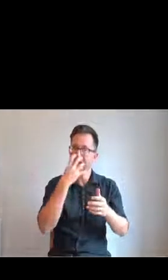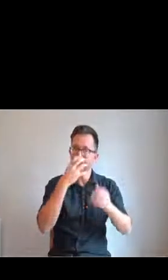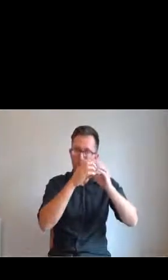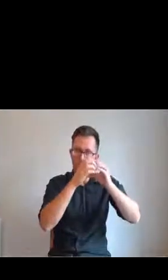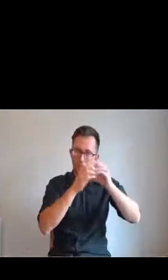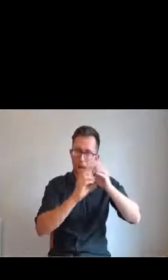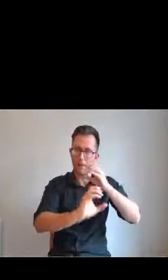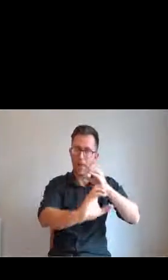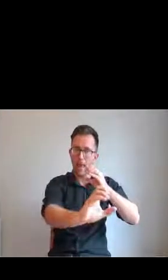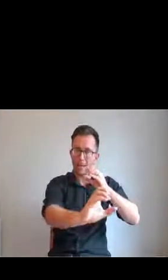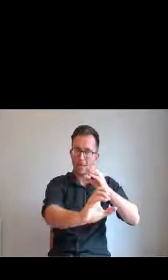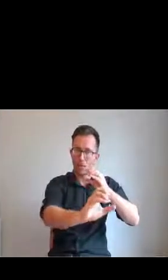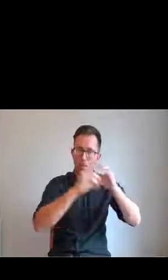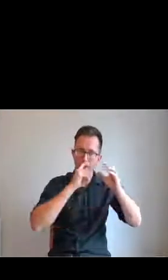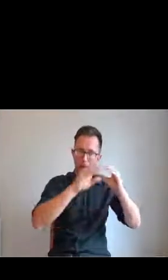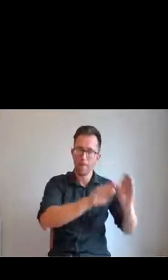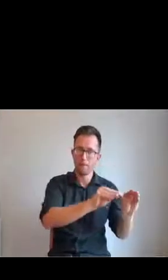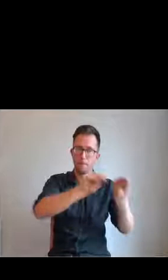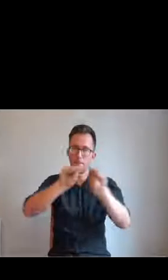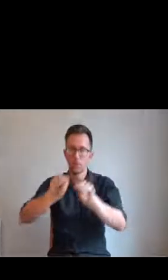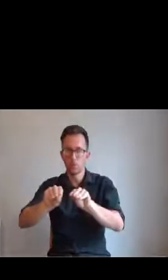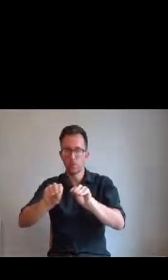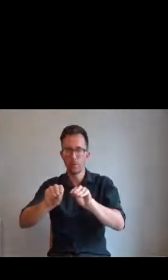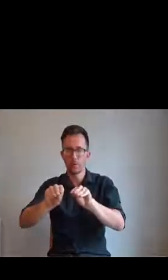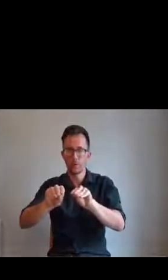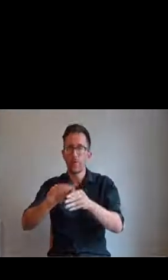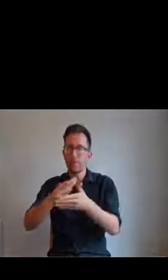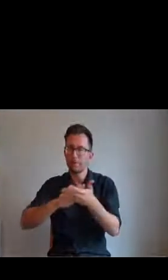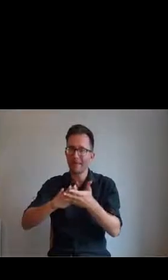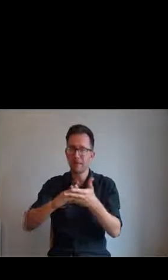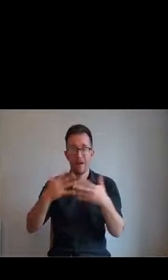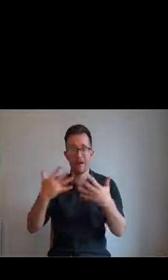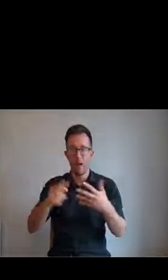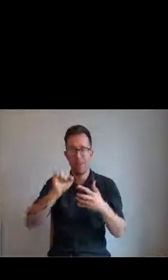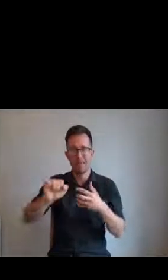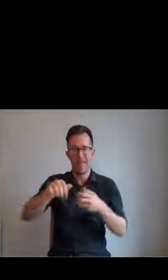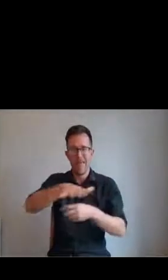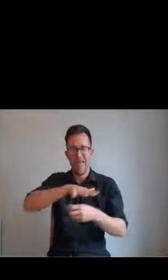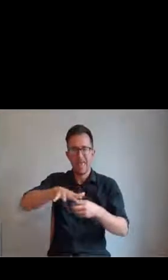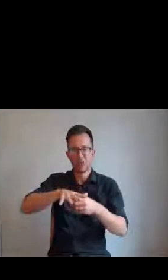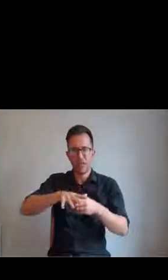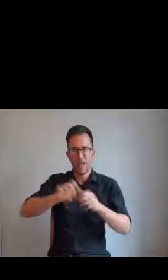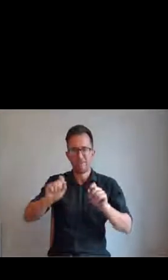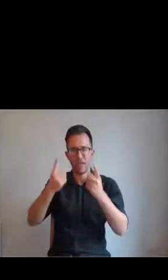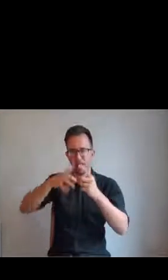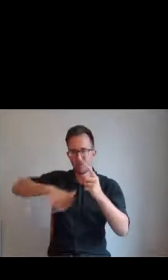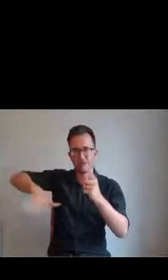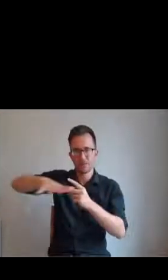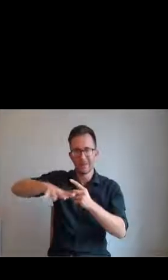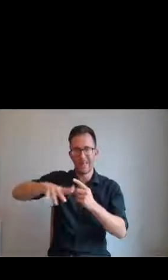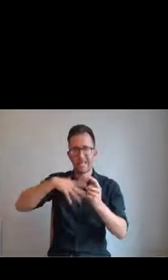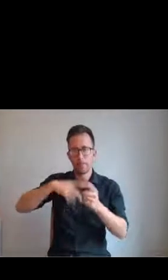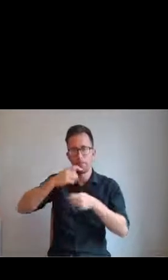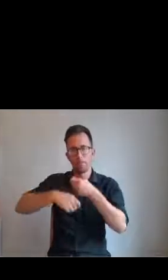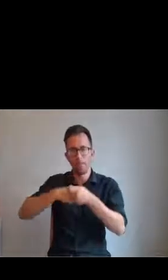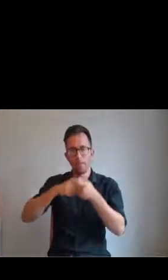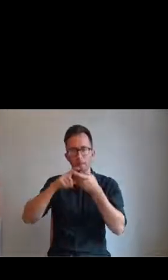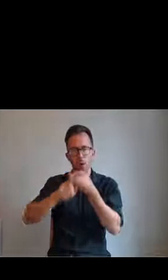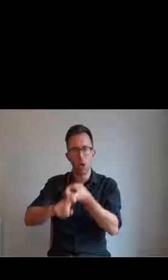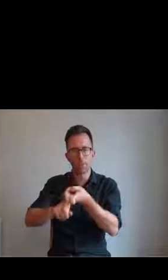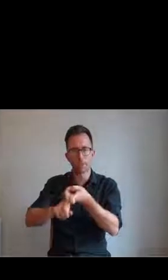rights will be required over a limited corridor of land within this site in order to operate and maintain that